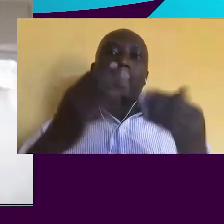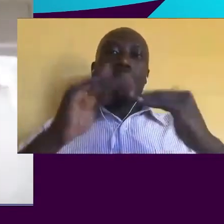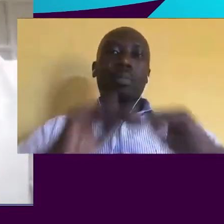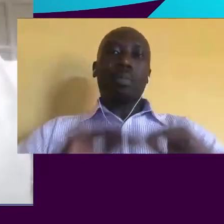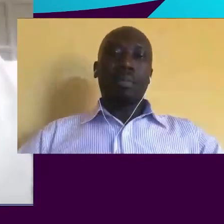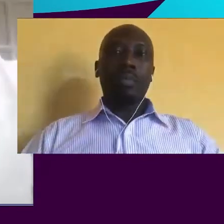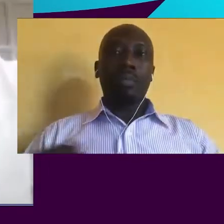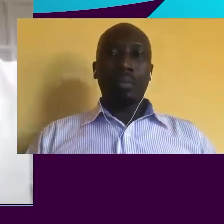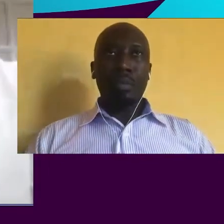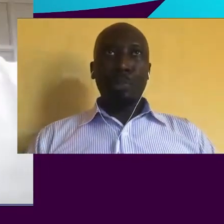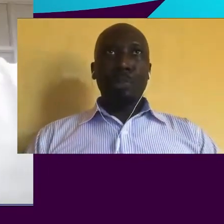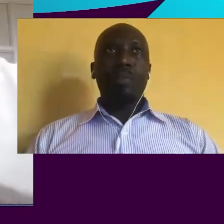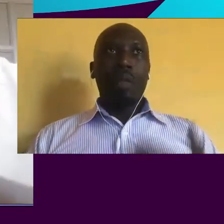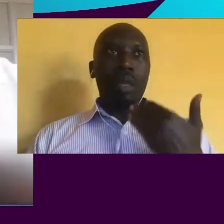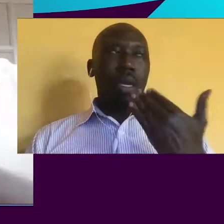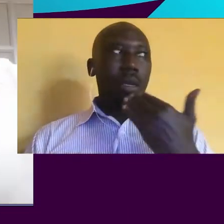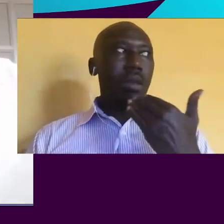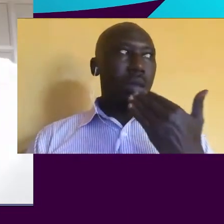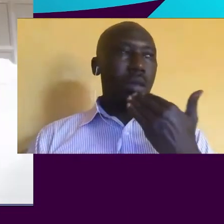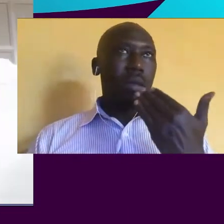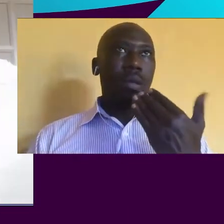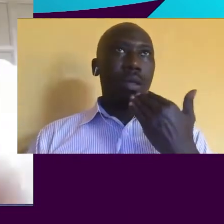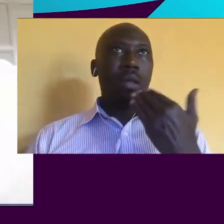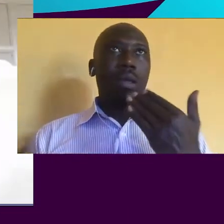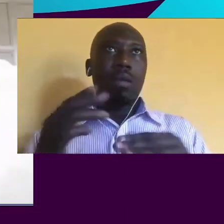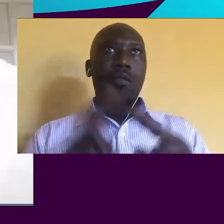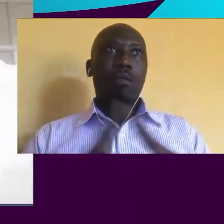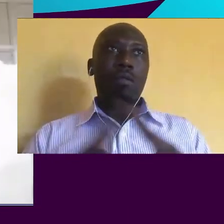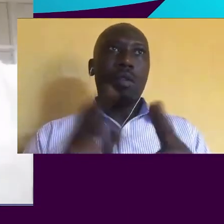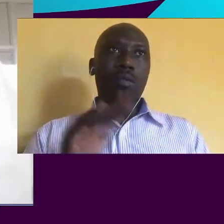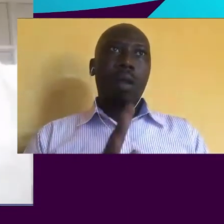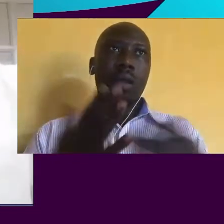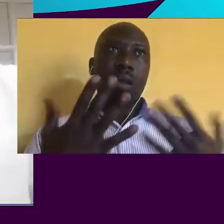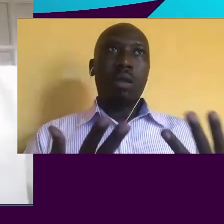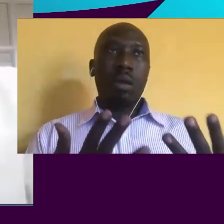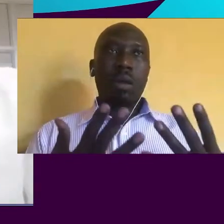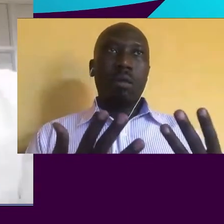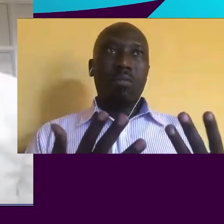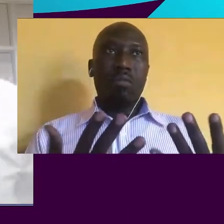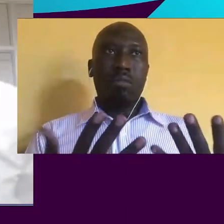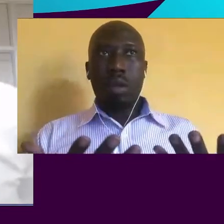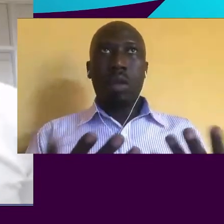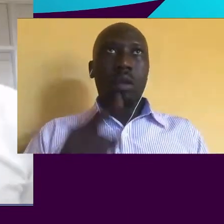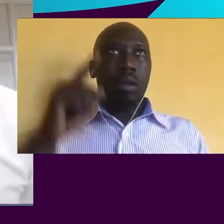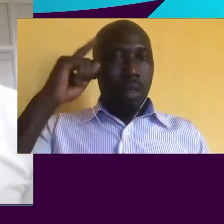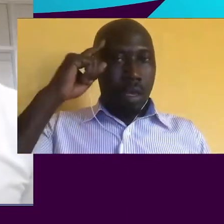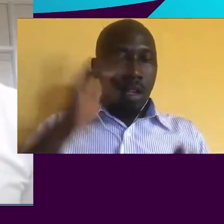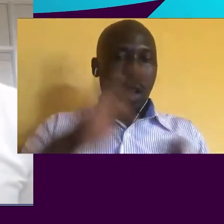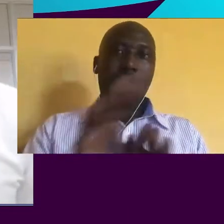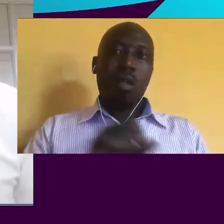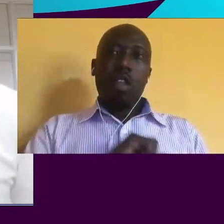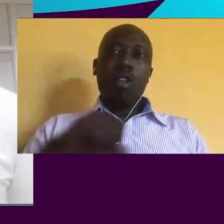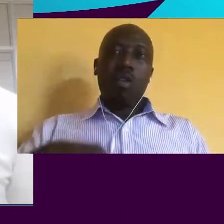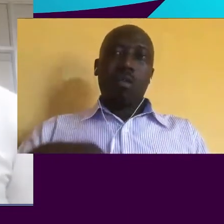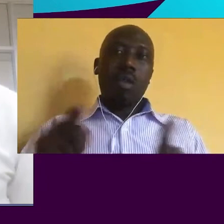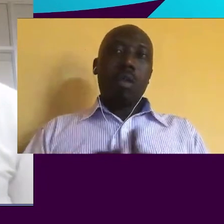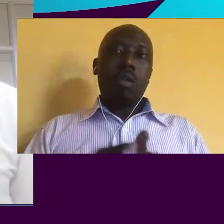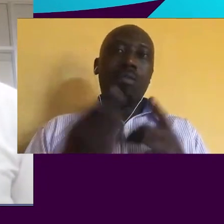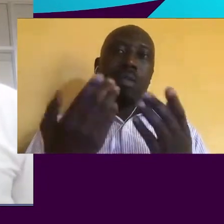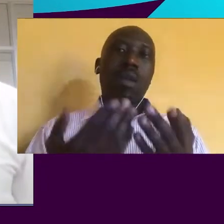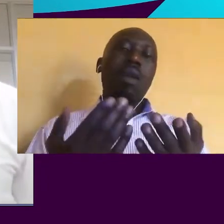Thank you. Thank you very much, Natalie. I think all the ladies here have repeated the thing about